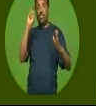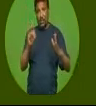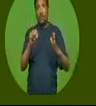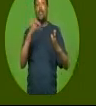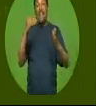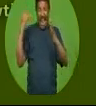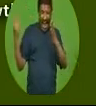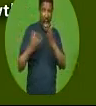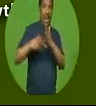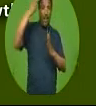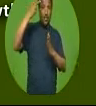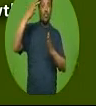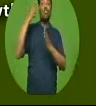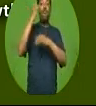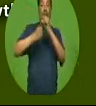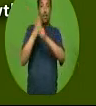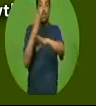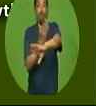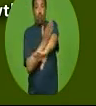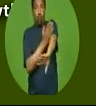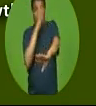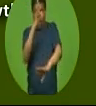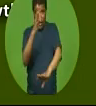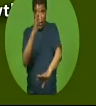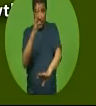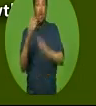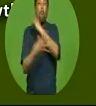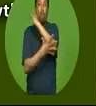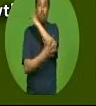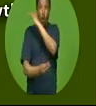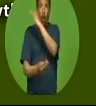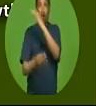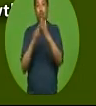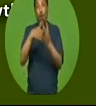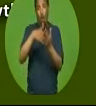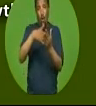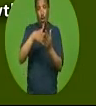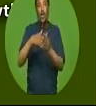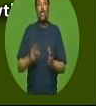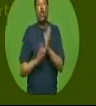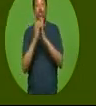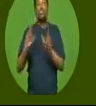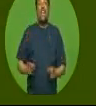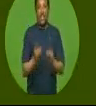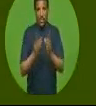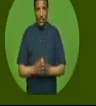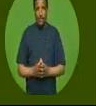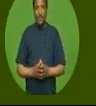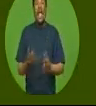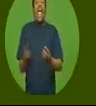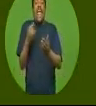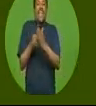innovations. It is a pro-poor growth strategy. It